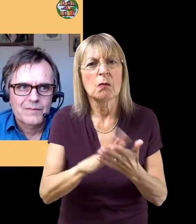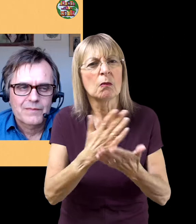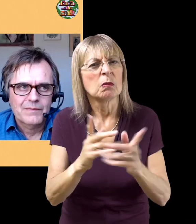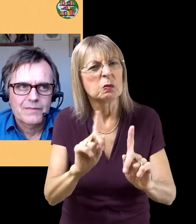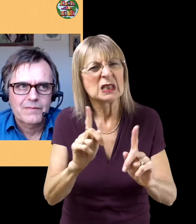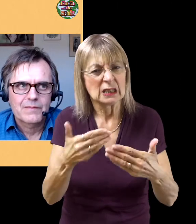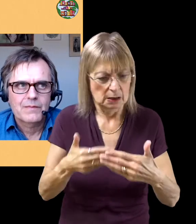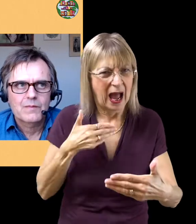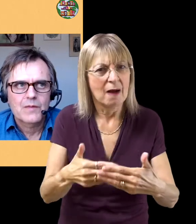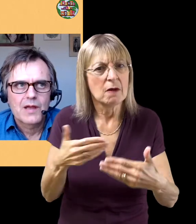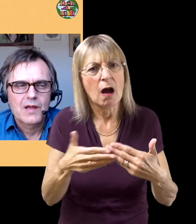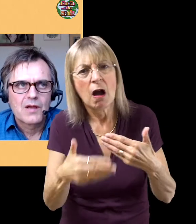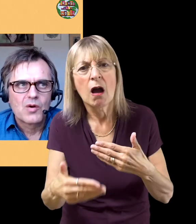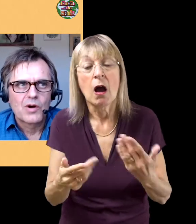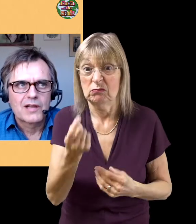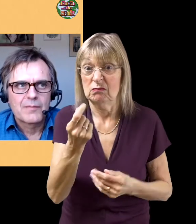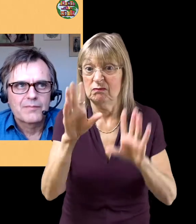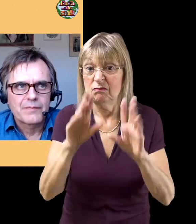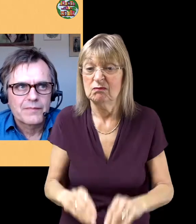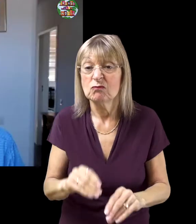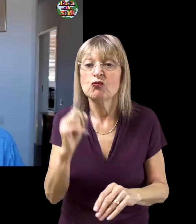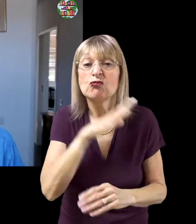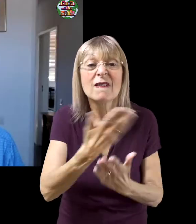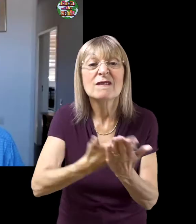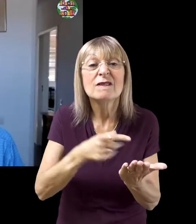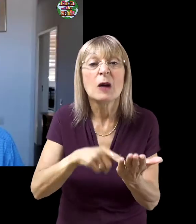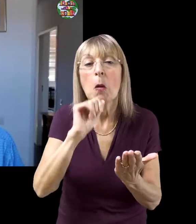of making the translation at the moment? Well,